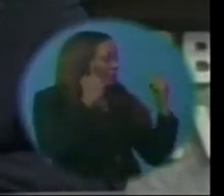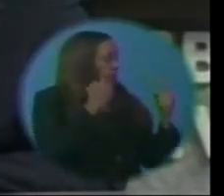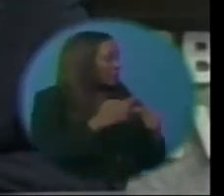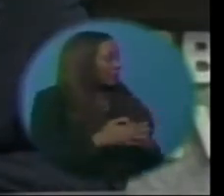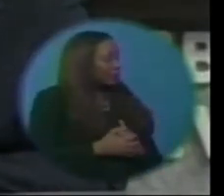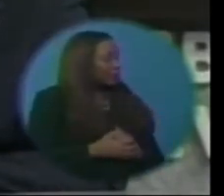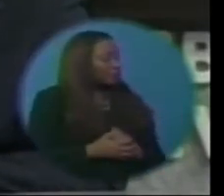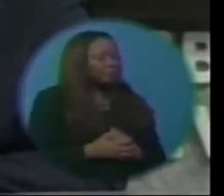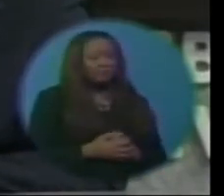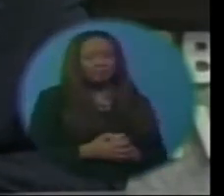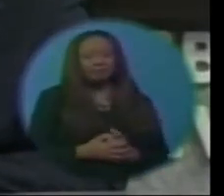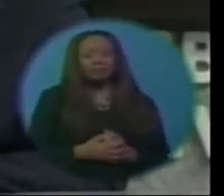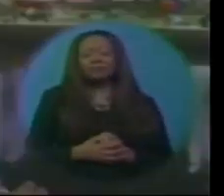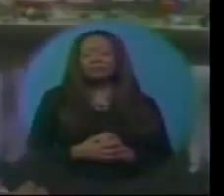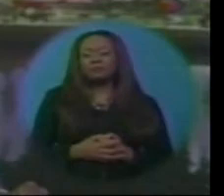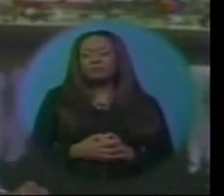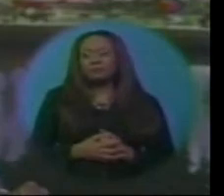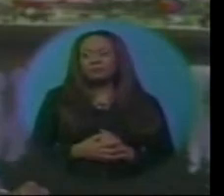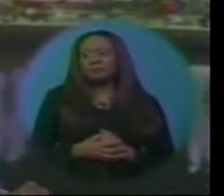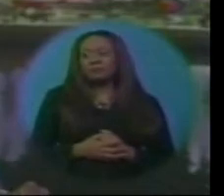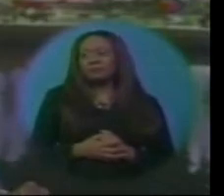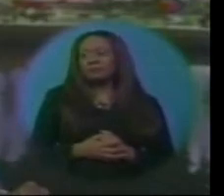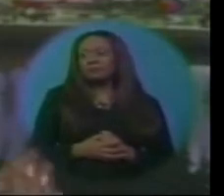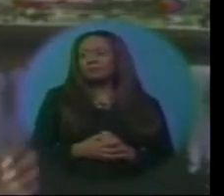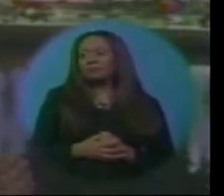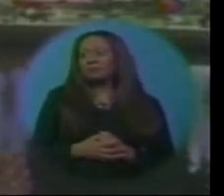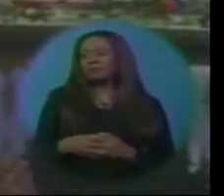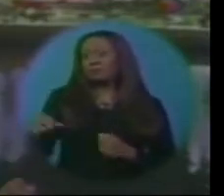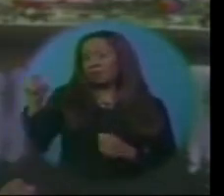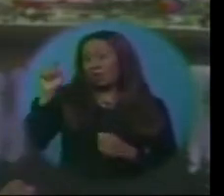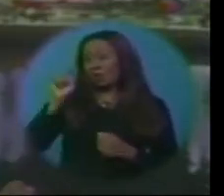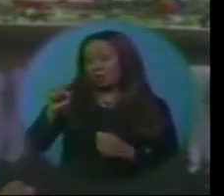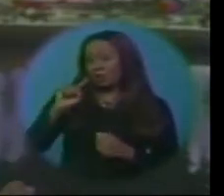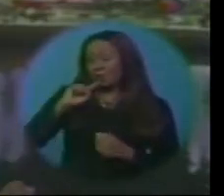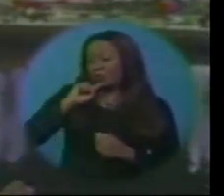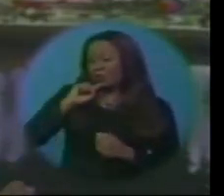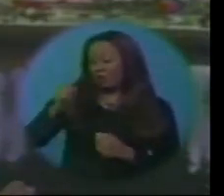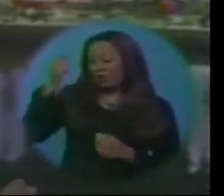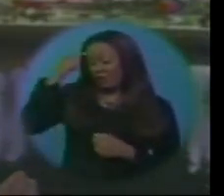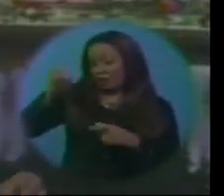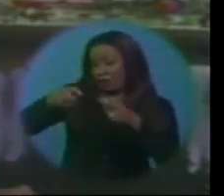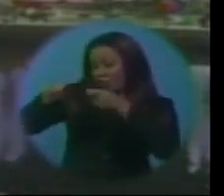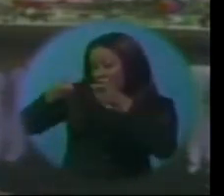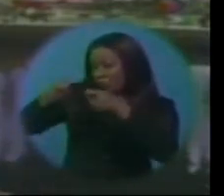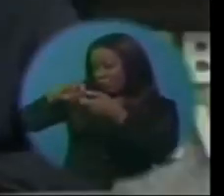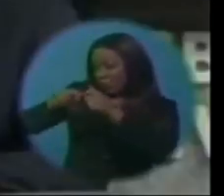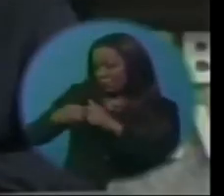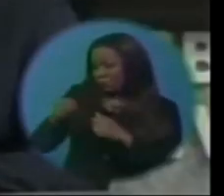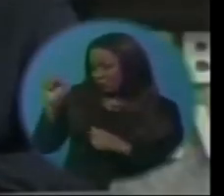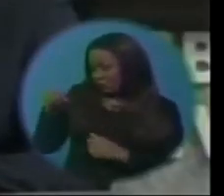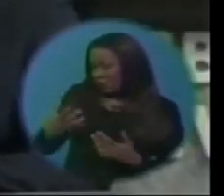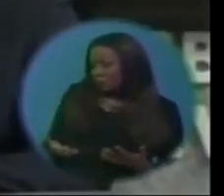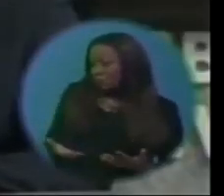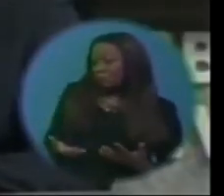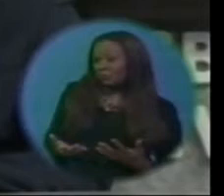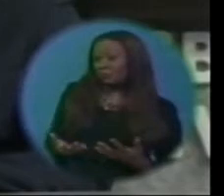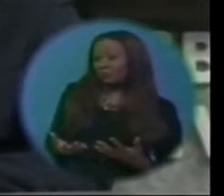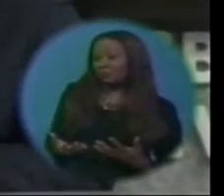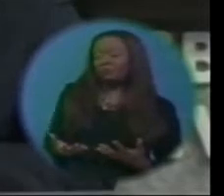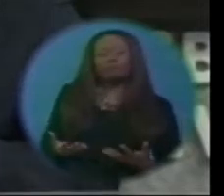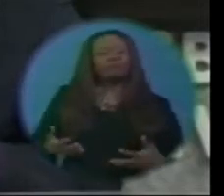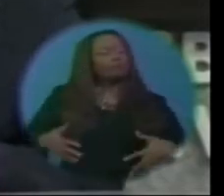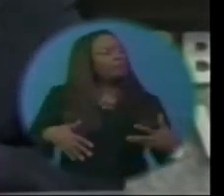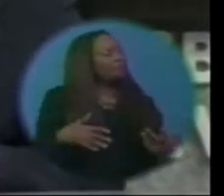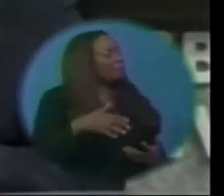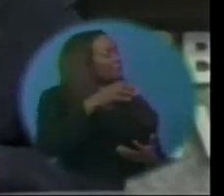And you're optimistic about getting a handle on this problem? I think we are. We were really